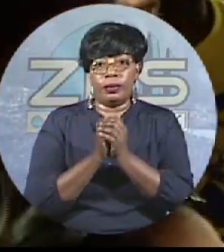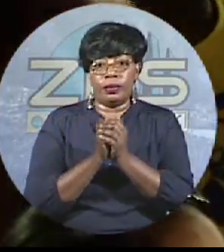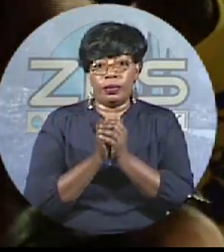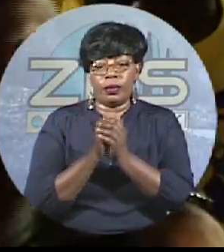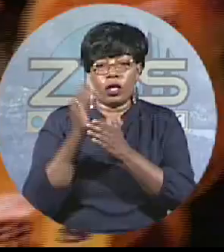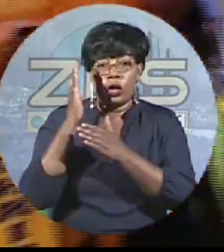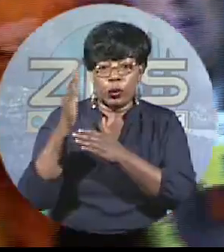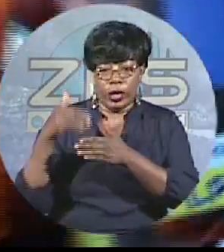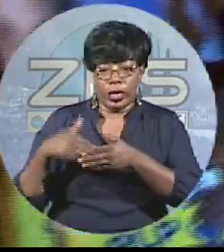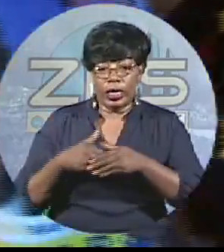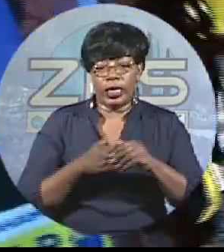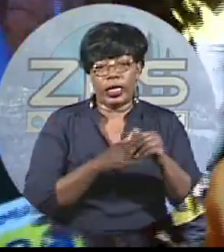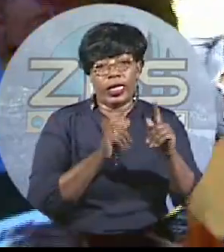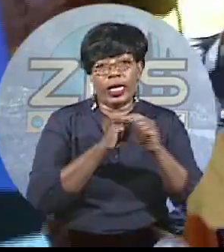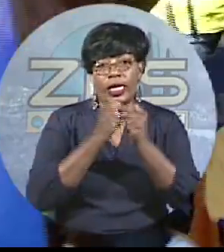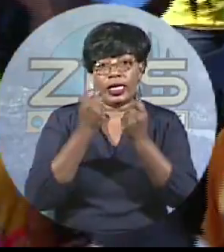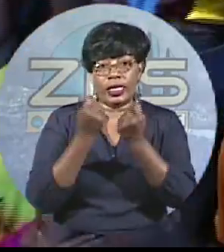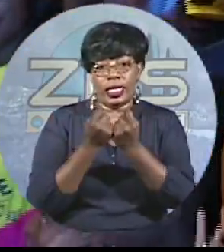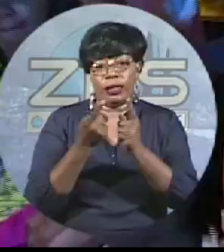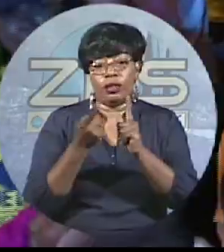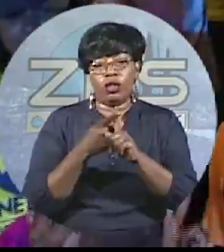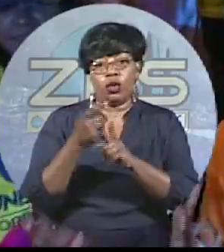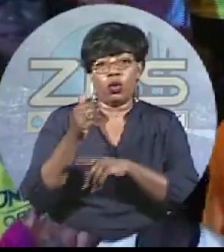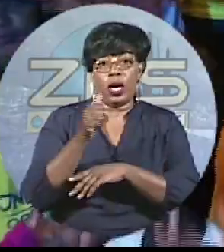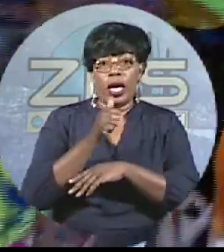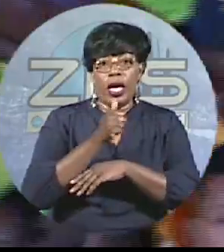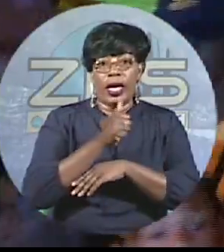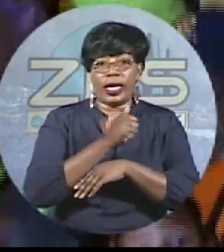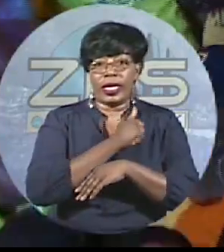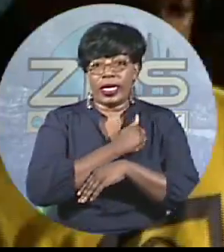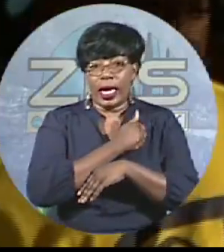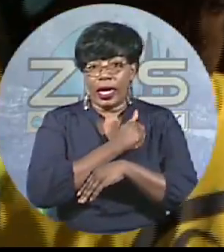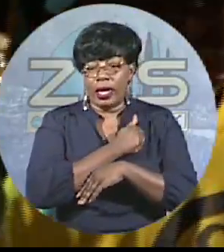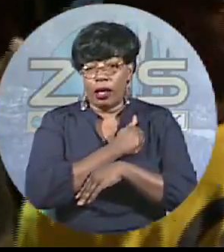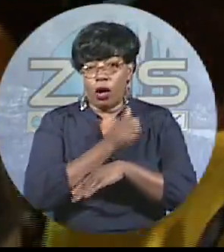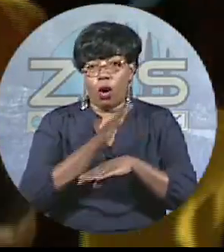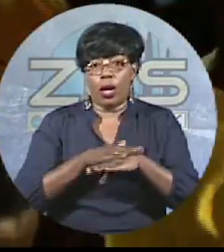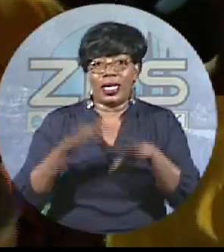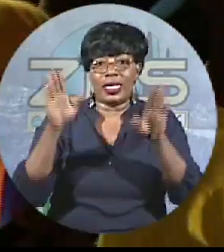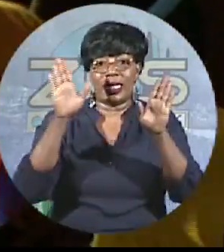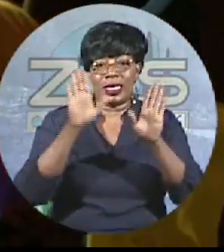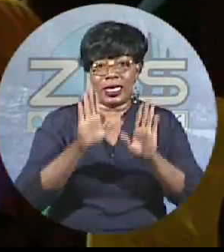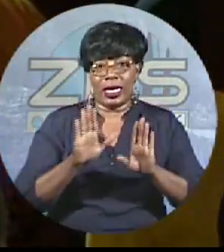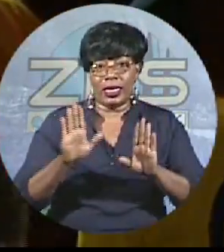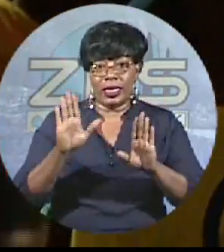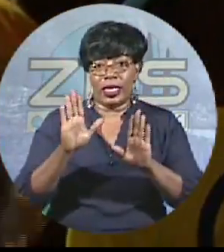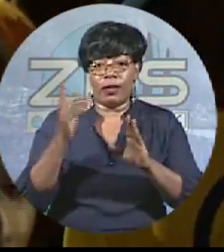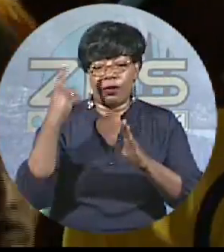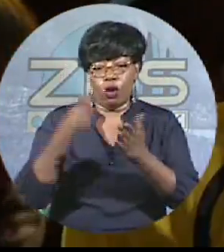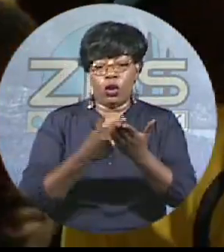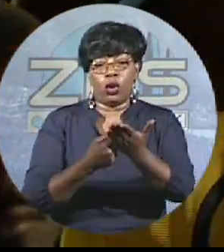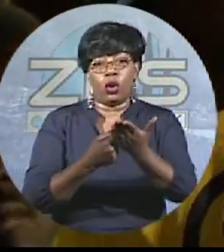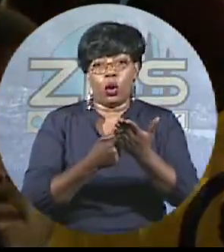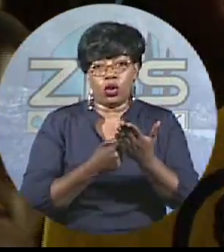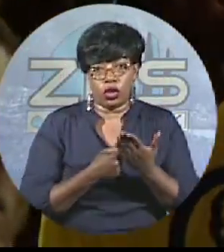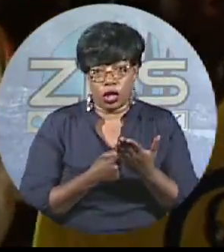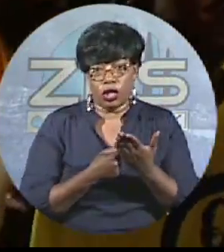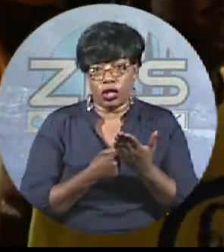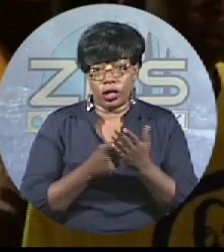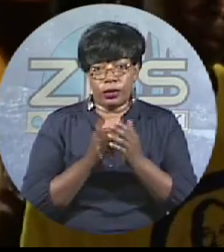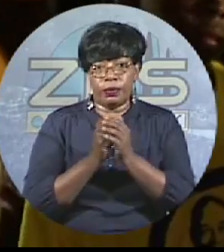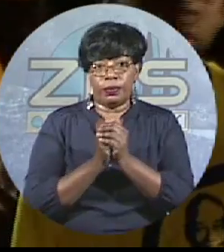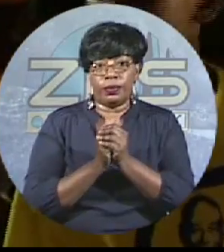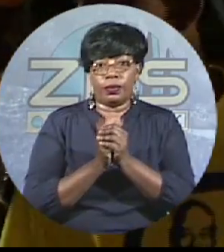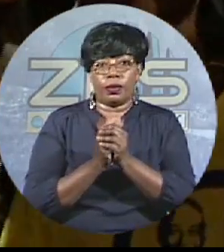will lead a team to Canada on Sunday for heads of agreement negotiations in